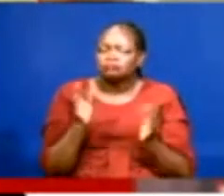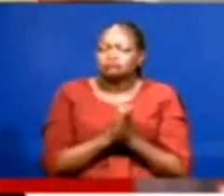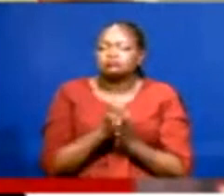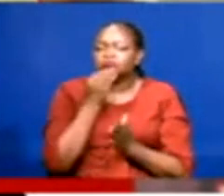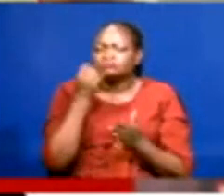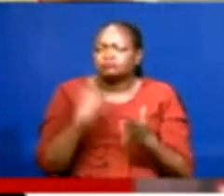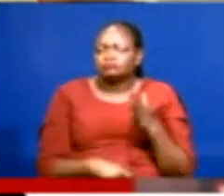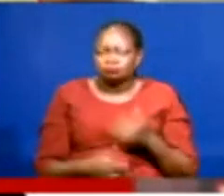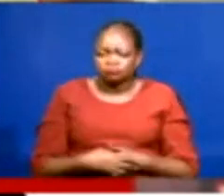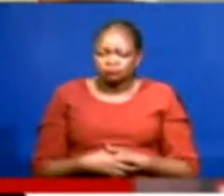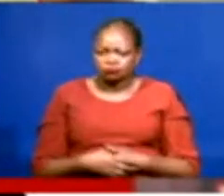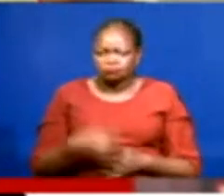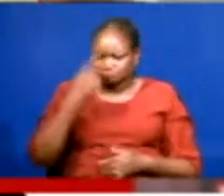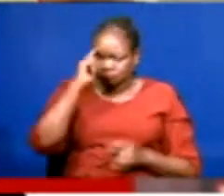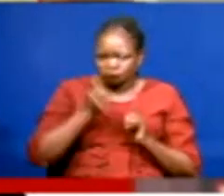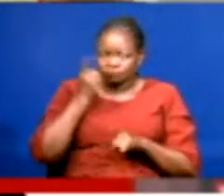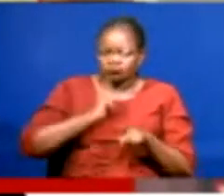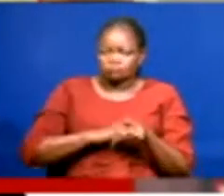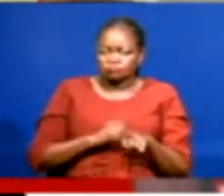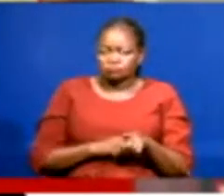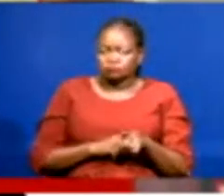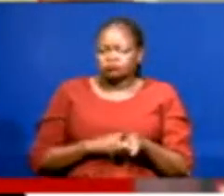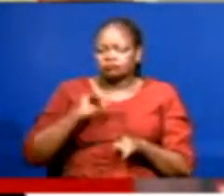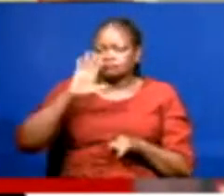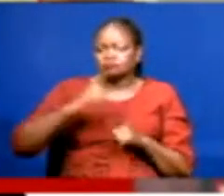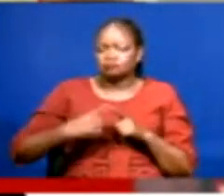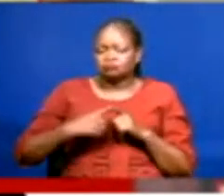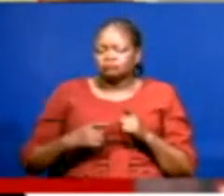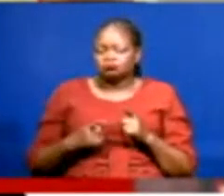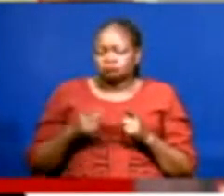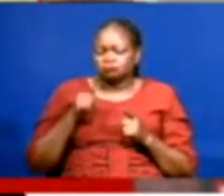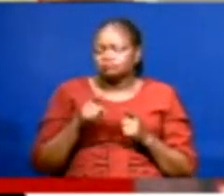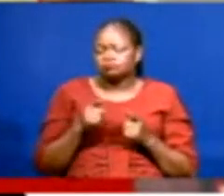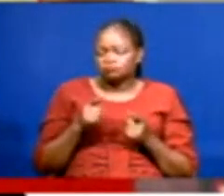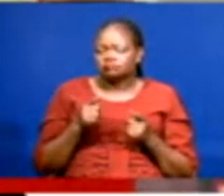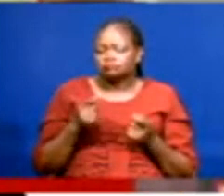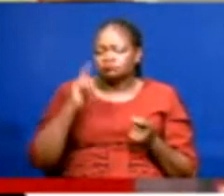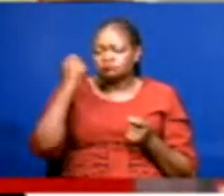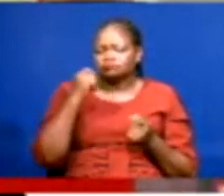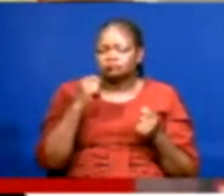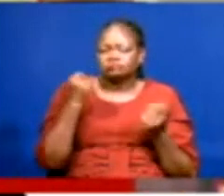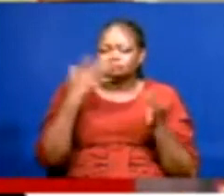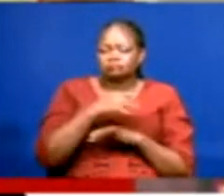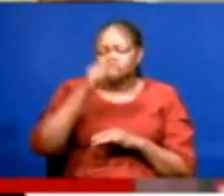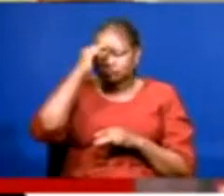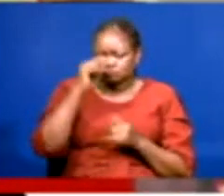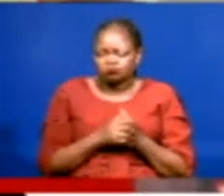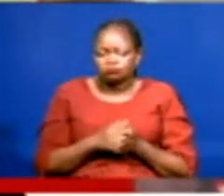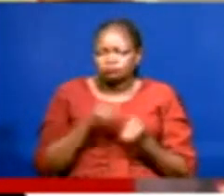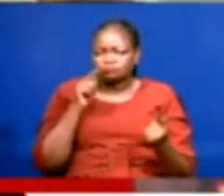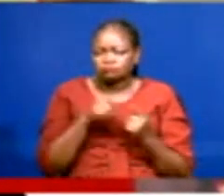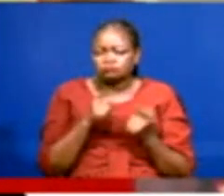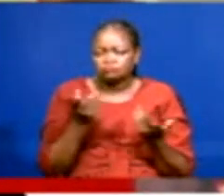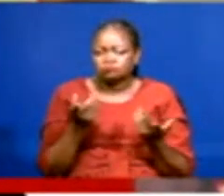prices. For the first time in 5 years, inflation rate in Kenya is above government target, range